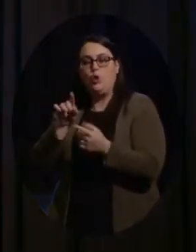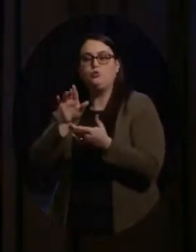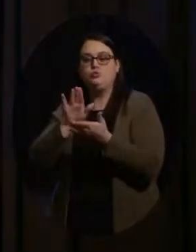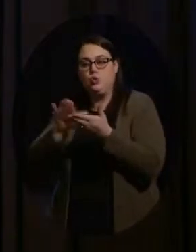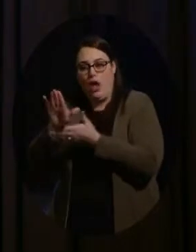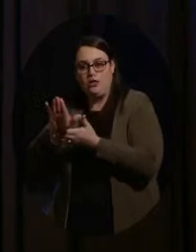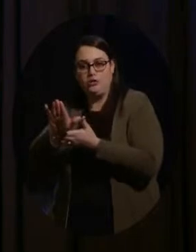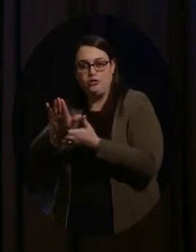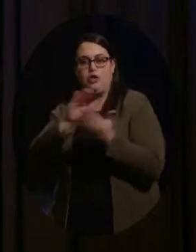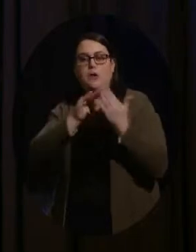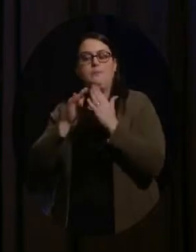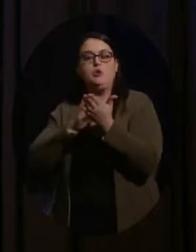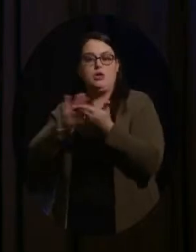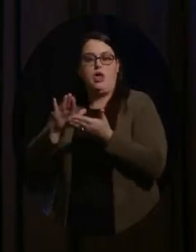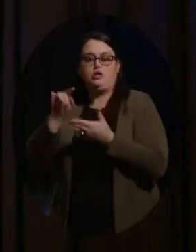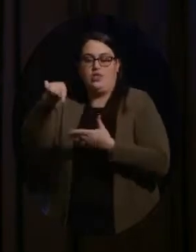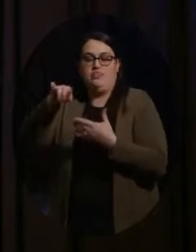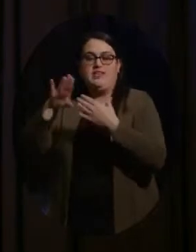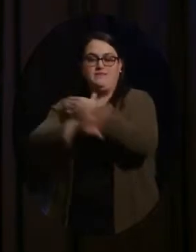fall.